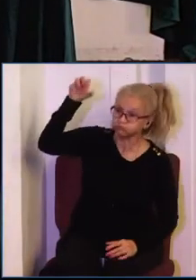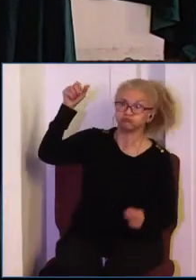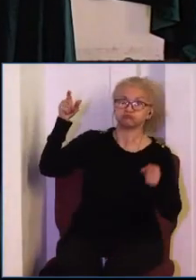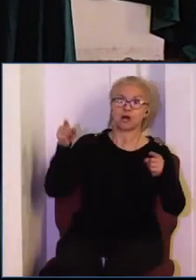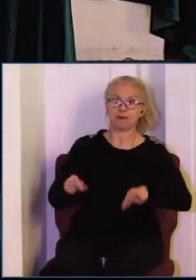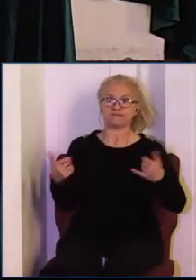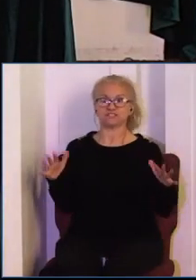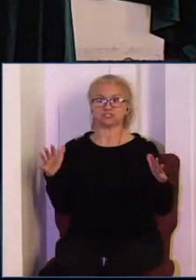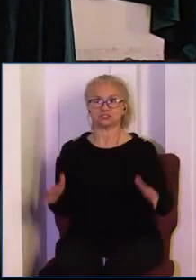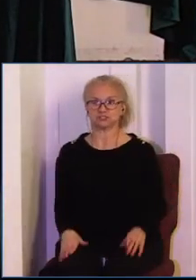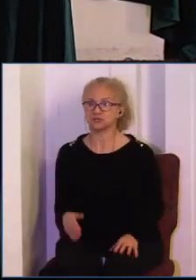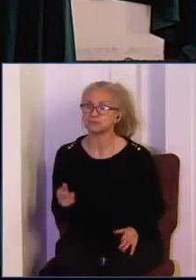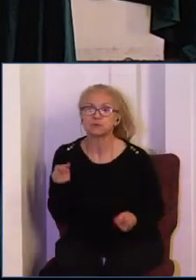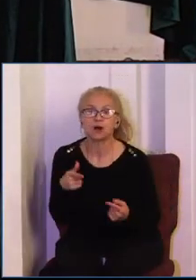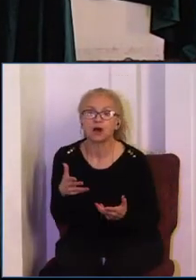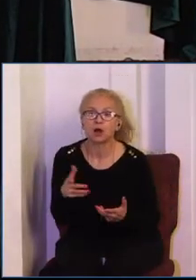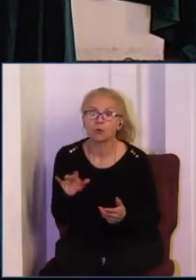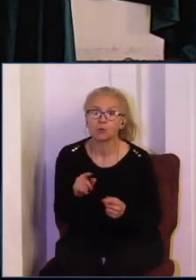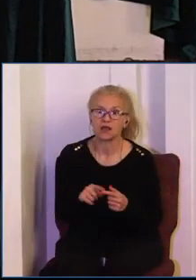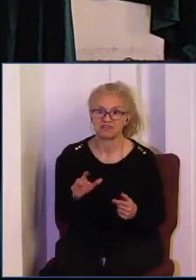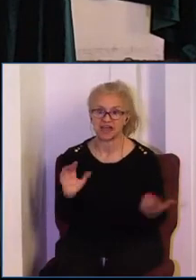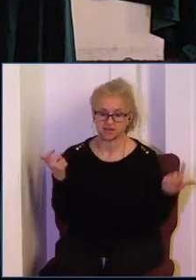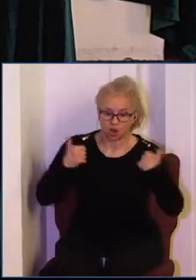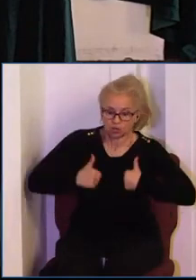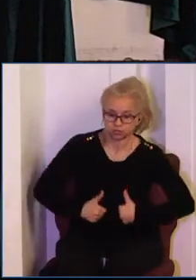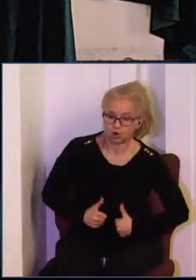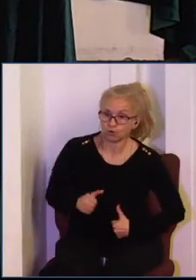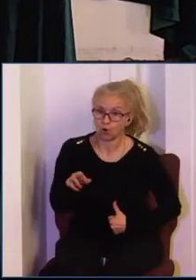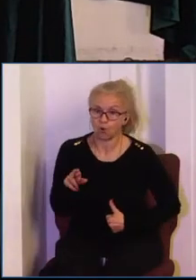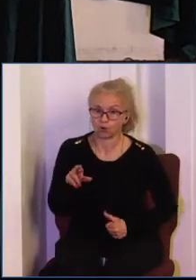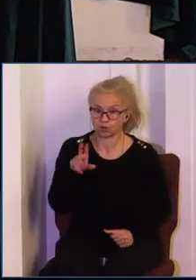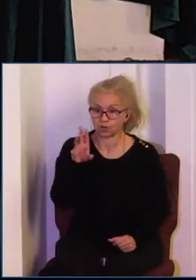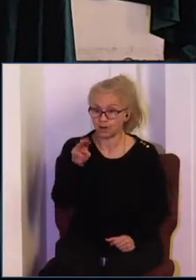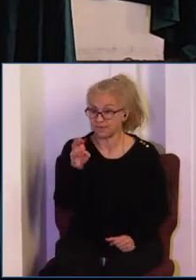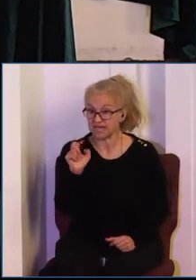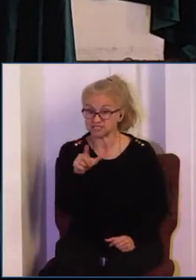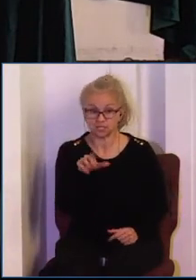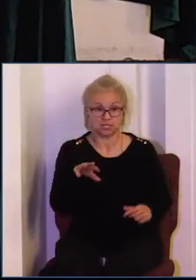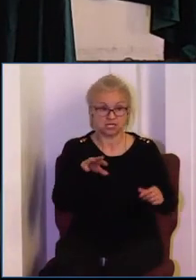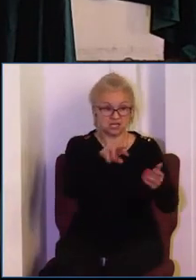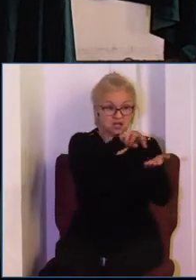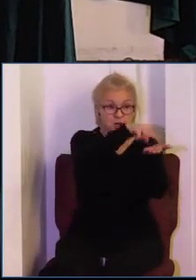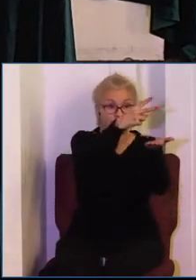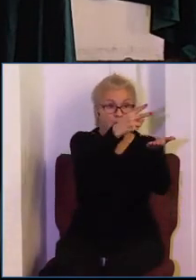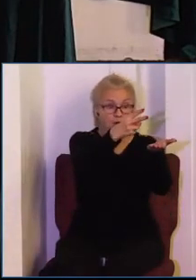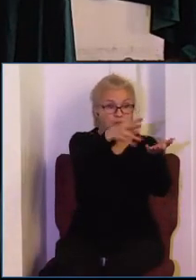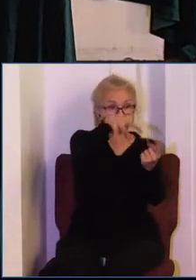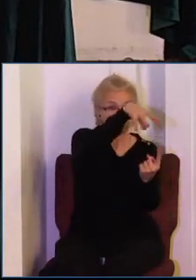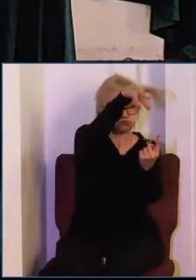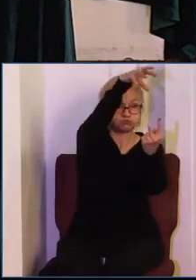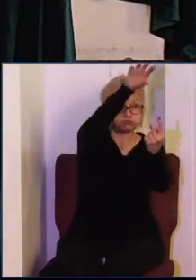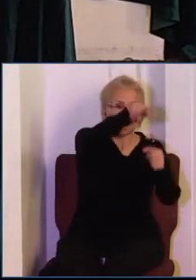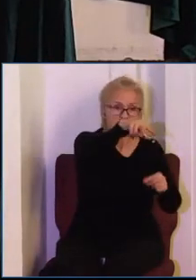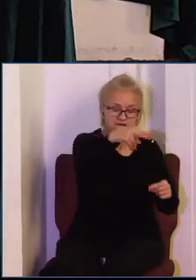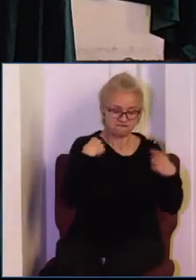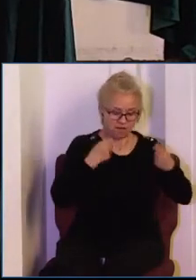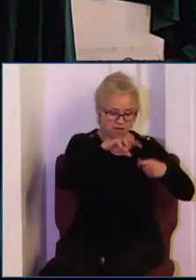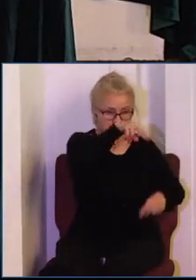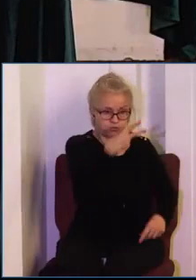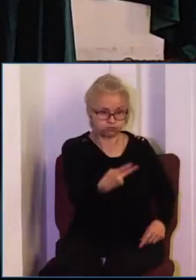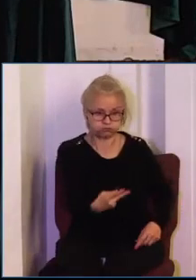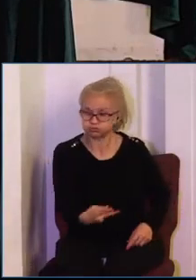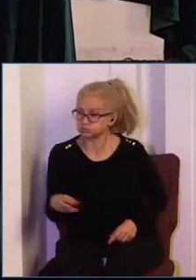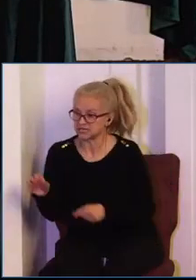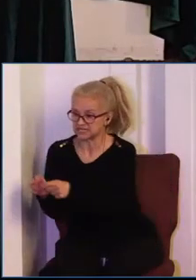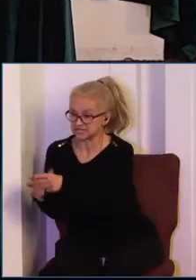thing. When that cloak or mantle fell from Elijah, Elisha had wanted it for a